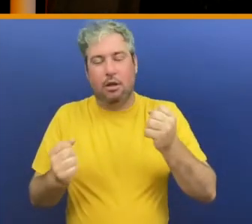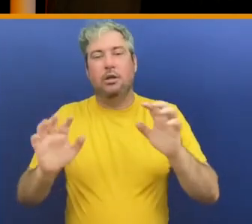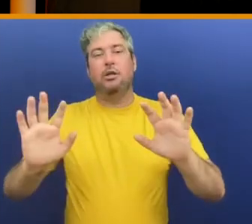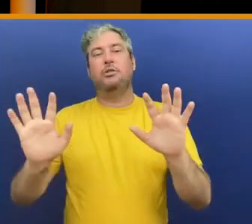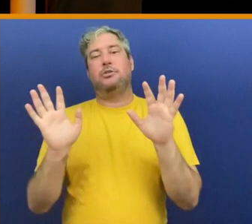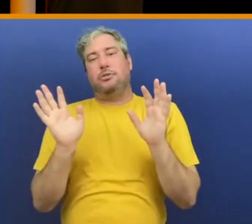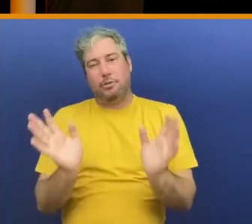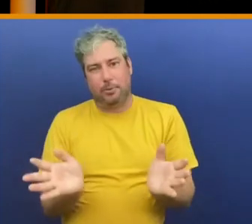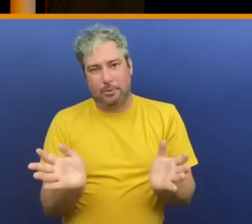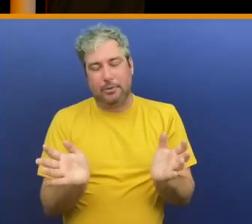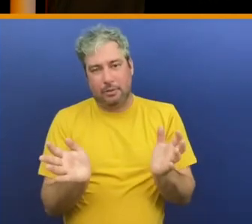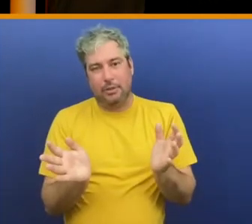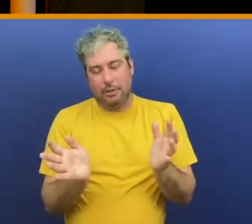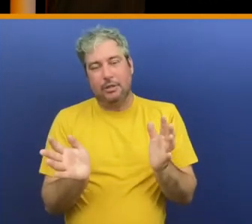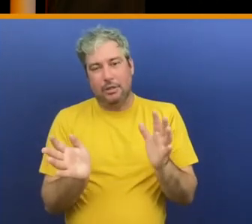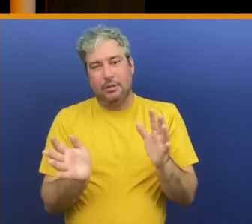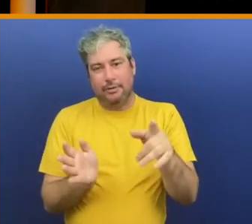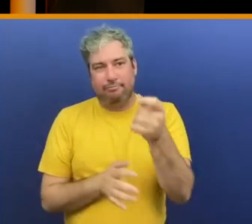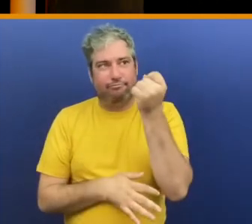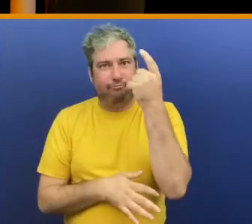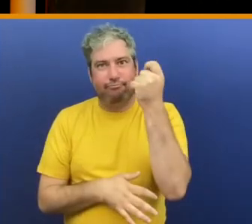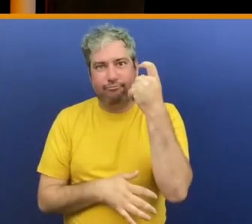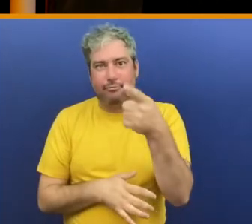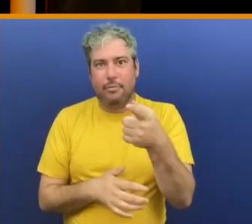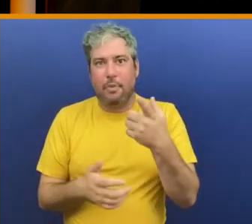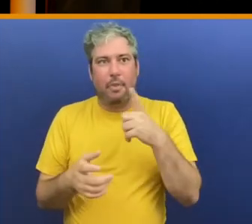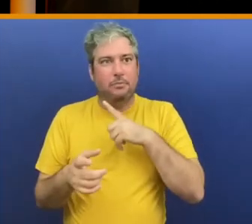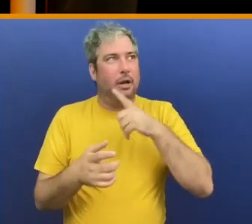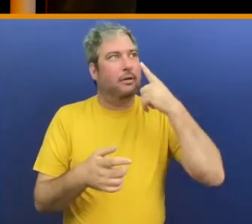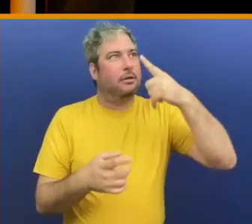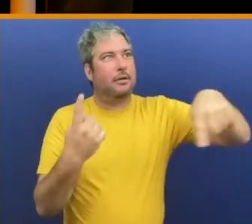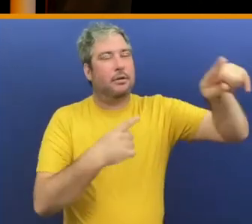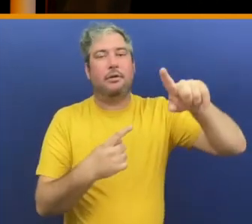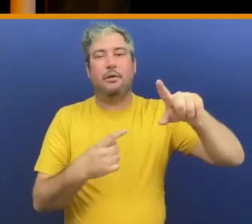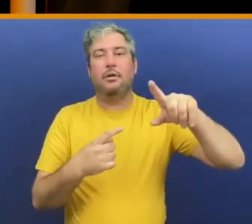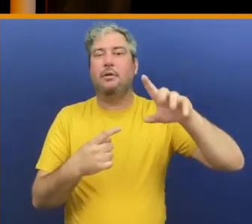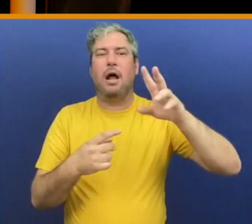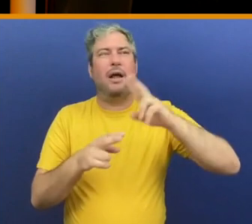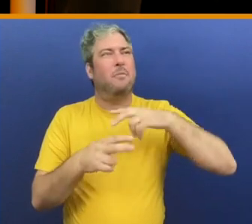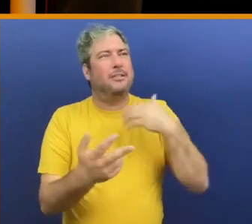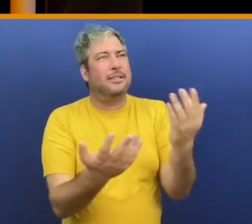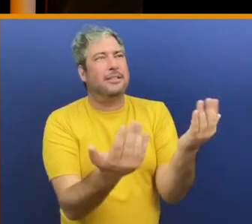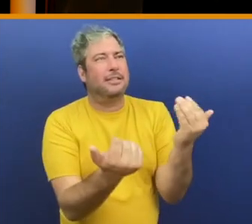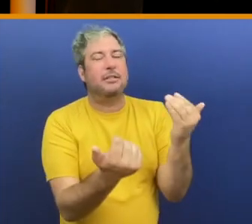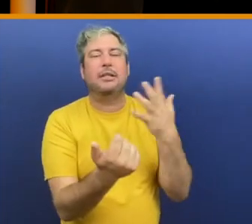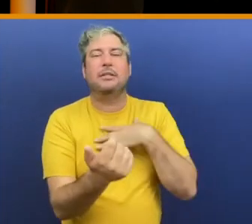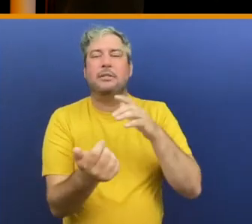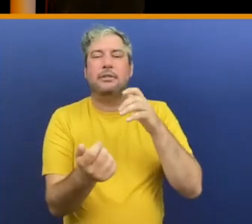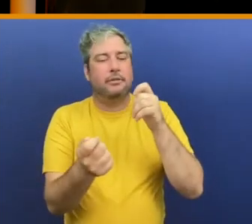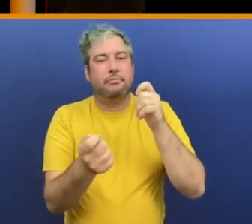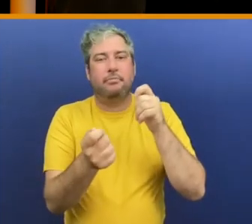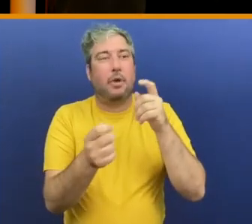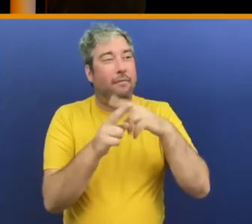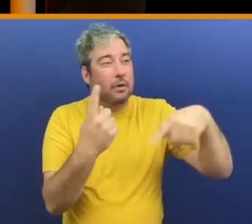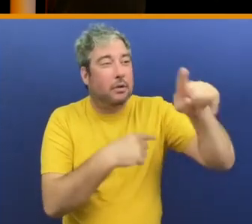But if we want to attract people whose values are liberal and whose causes are aligned, then we have to make being a Liberal Democrat something or other the most effective way for